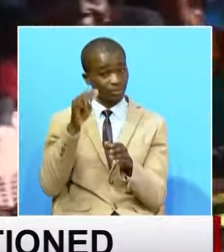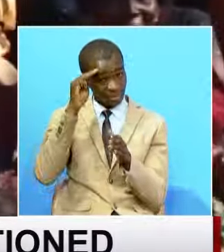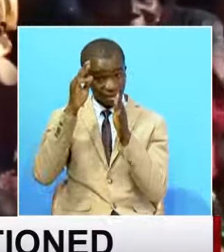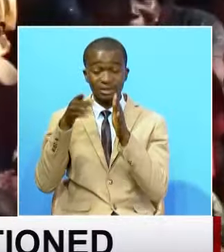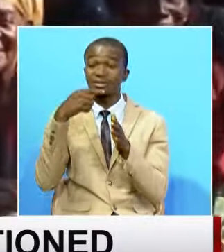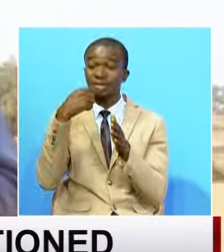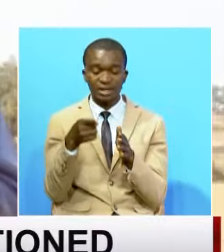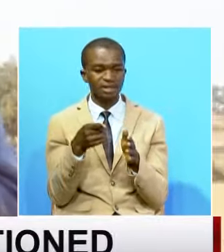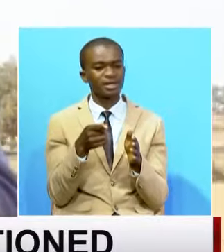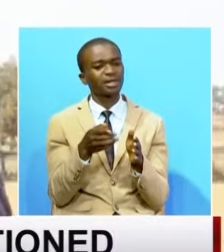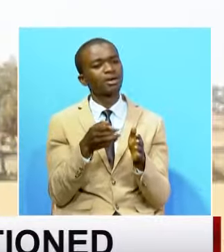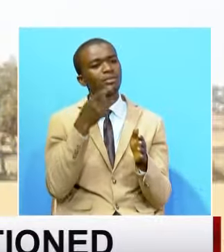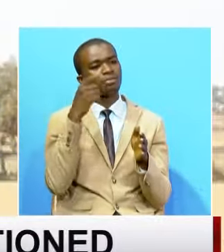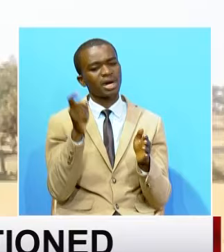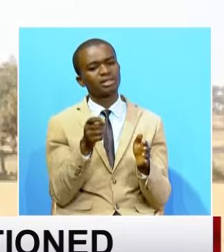through CDF.